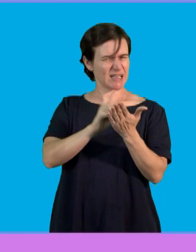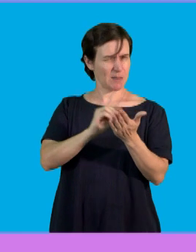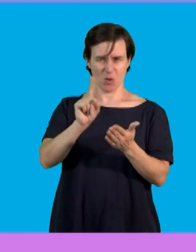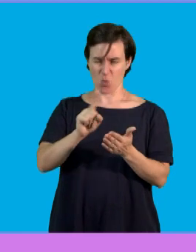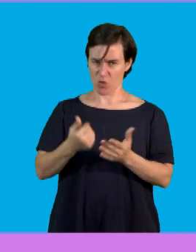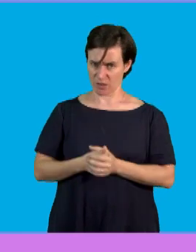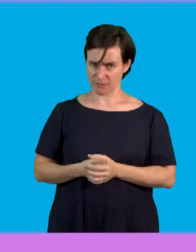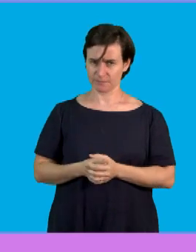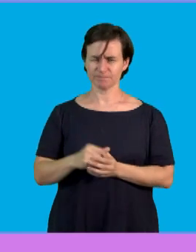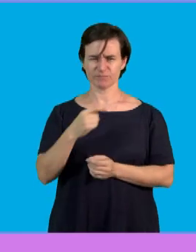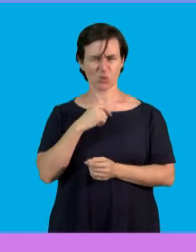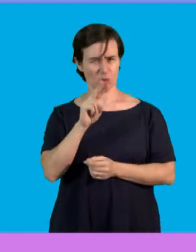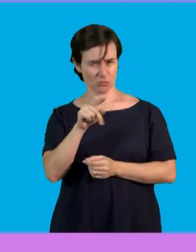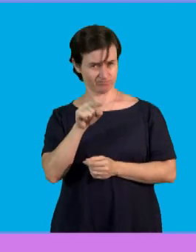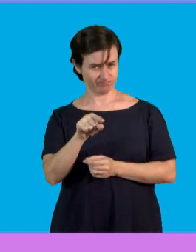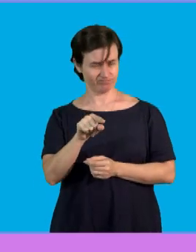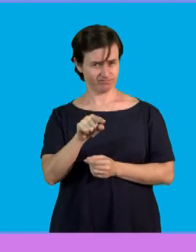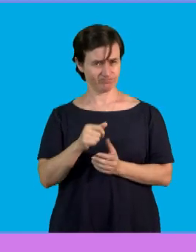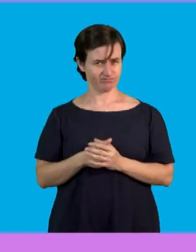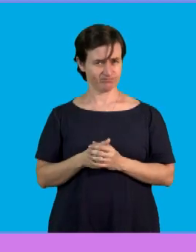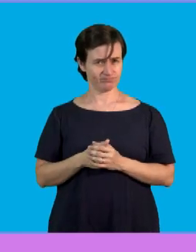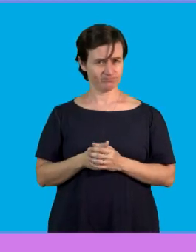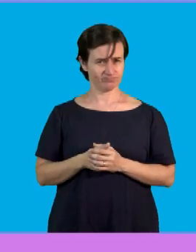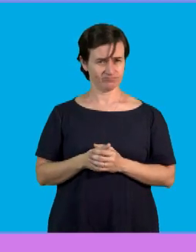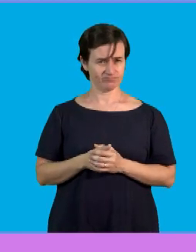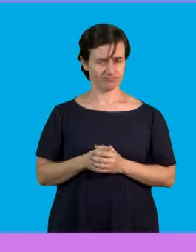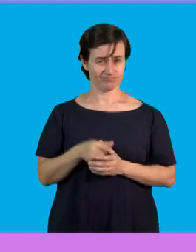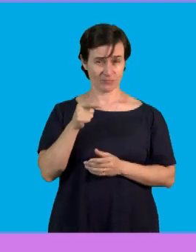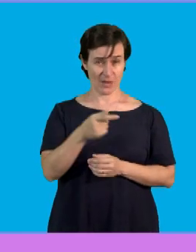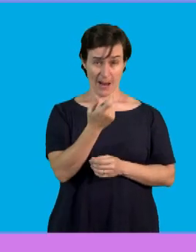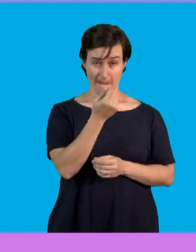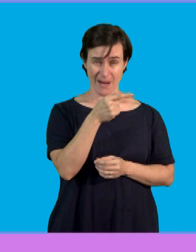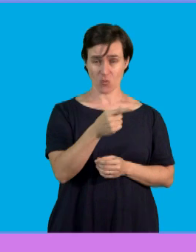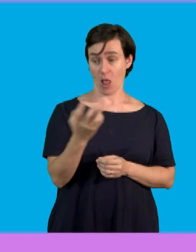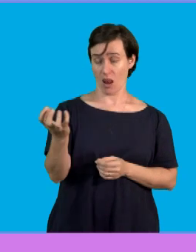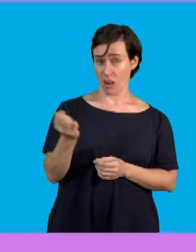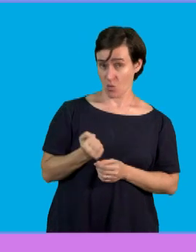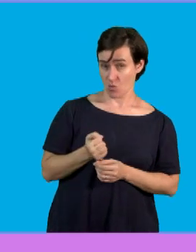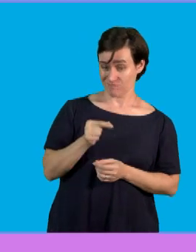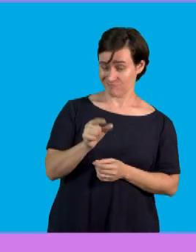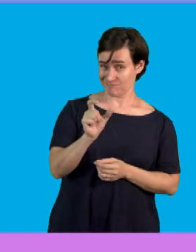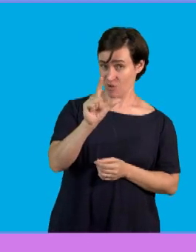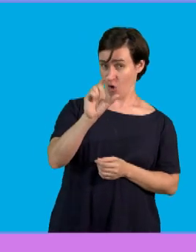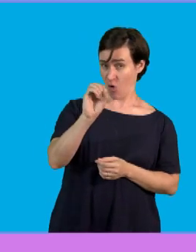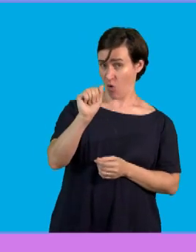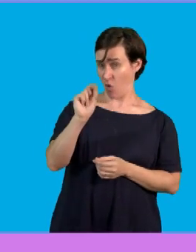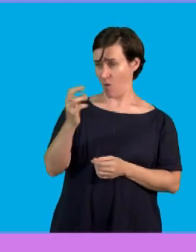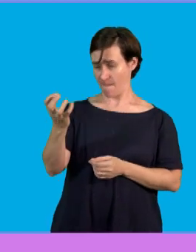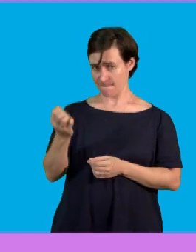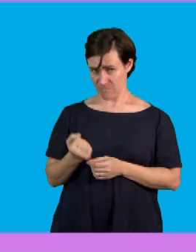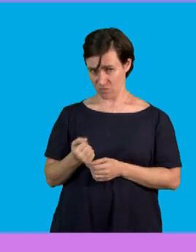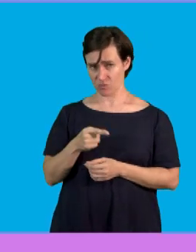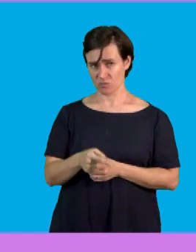So now when we look here, we are given an amount of a loan that will be issued out, a number